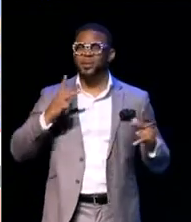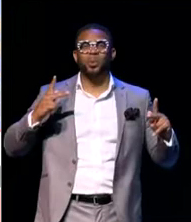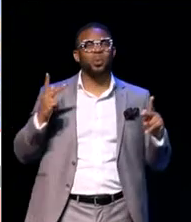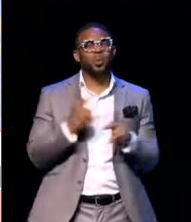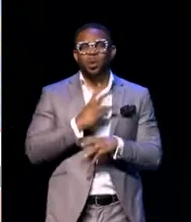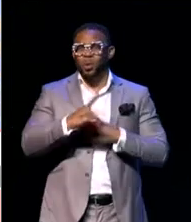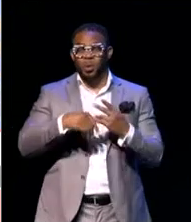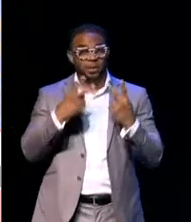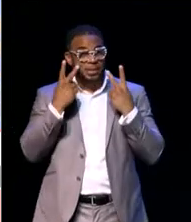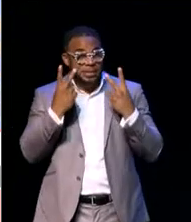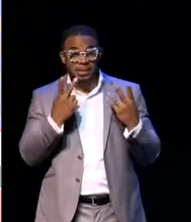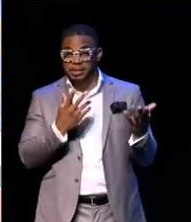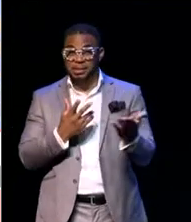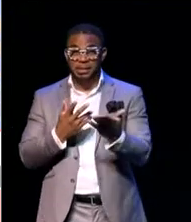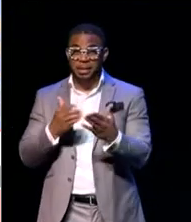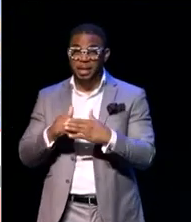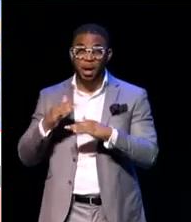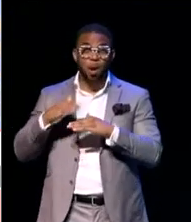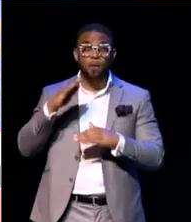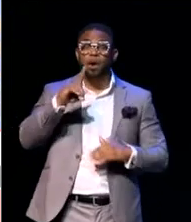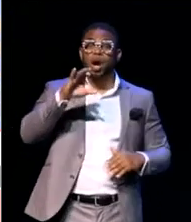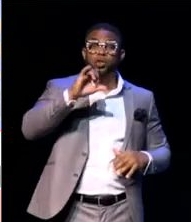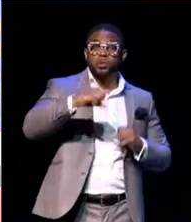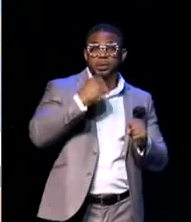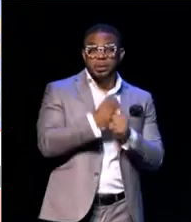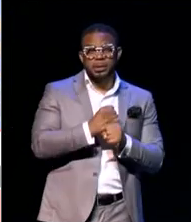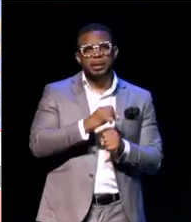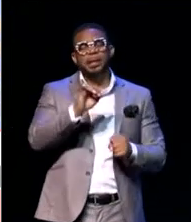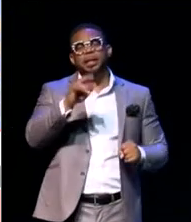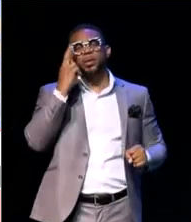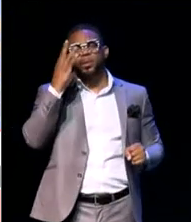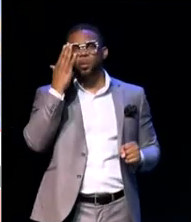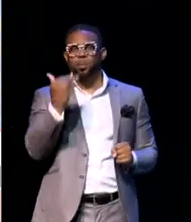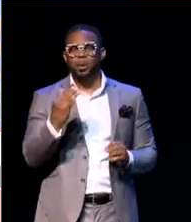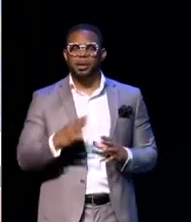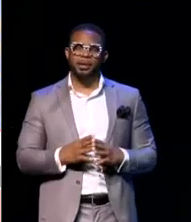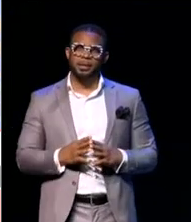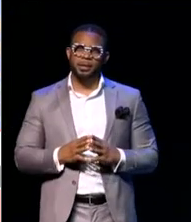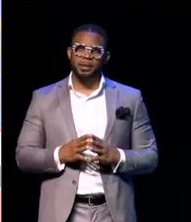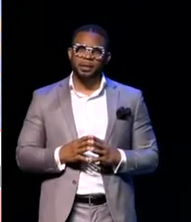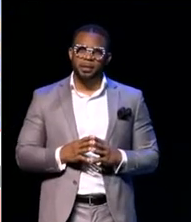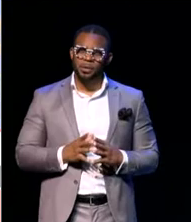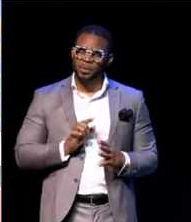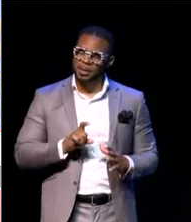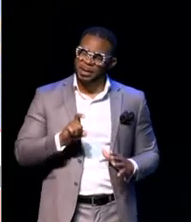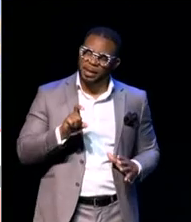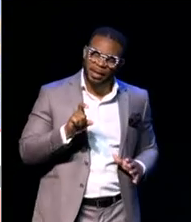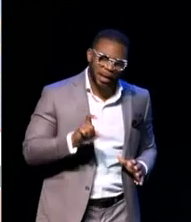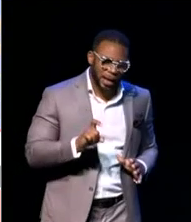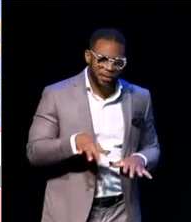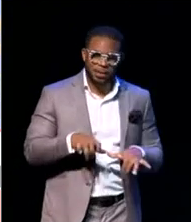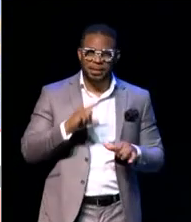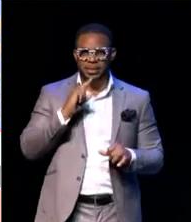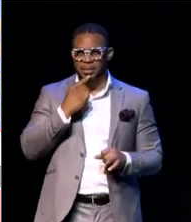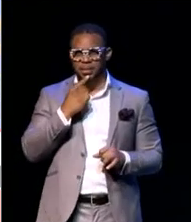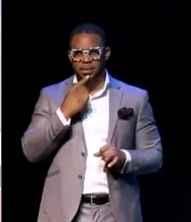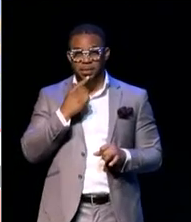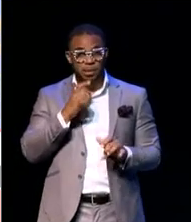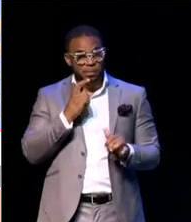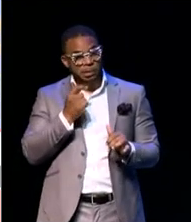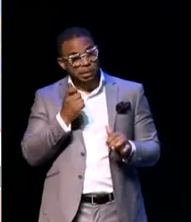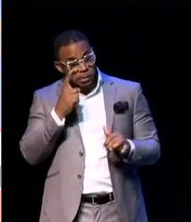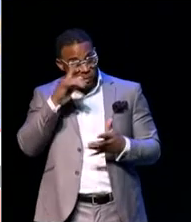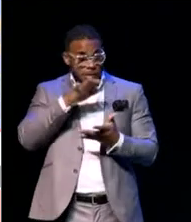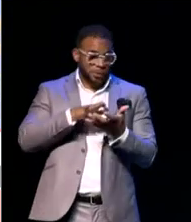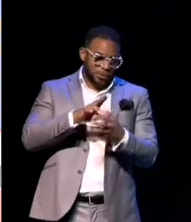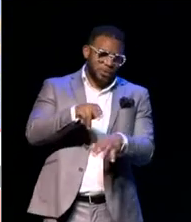worst the world has seen in over 100 years. And that's the reason why we have to take it seriously. It can be a little